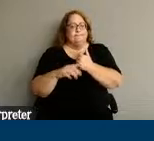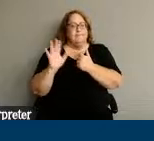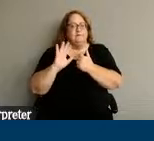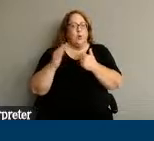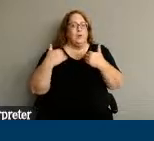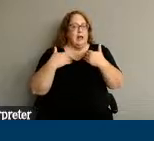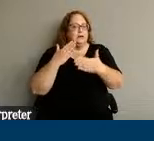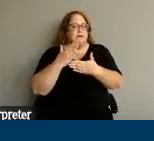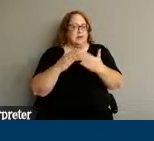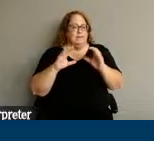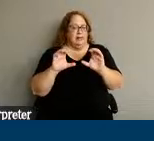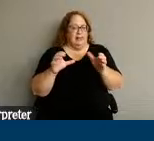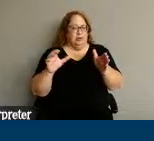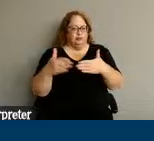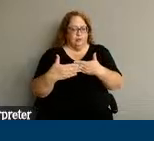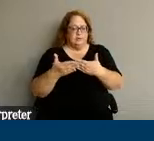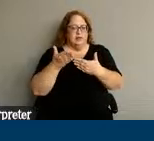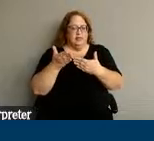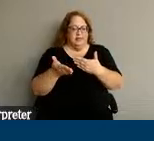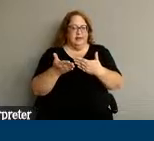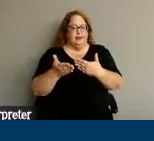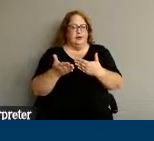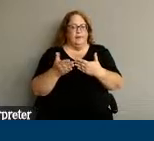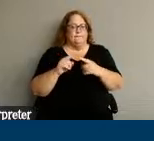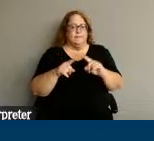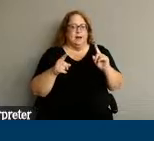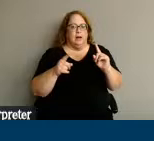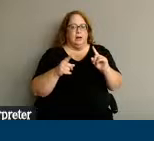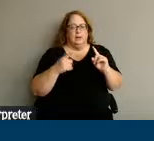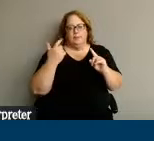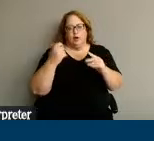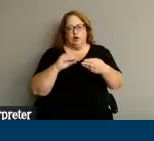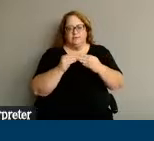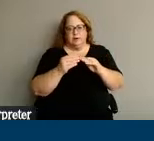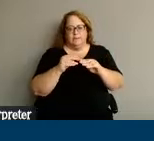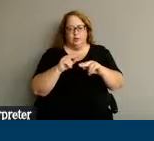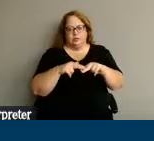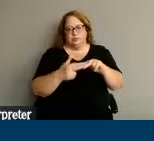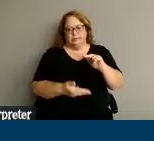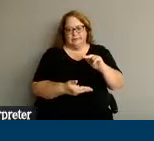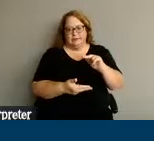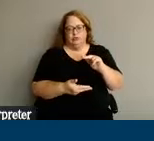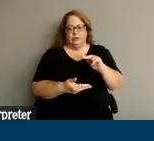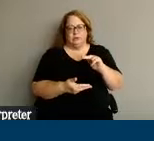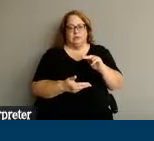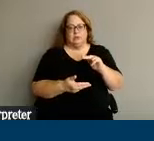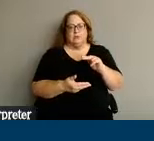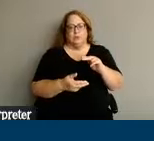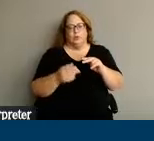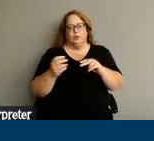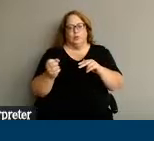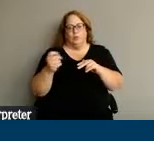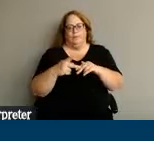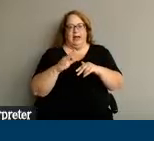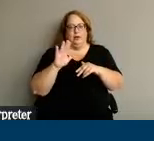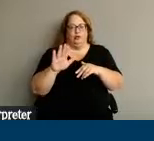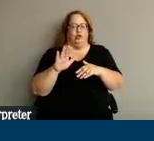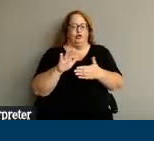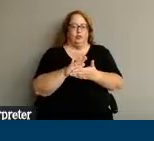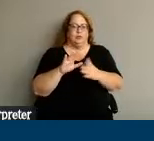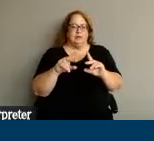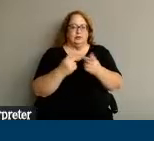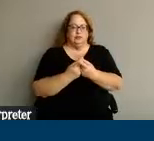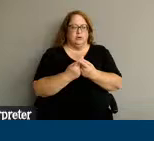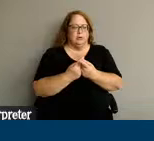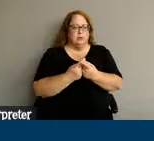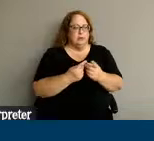we did have some classrooms there, but due to numbers decreasing, we were able to absorb them back into their school district. Do we